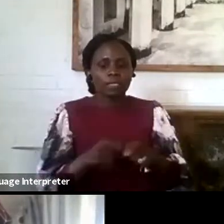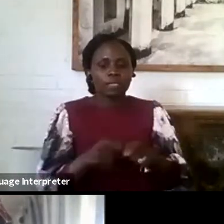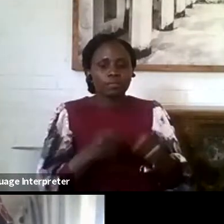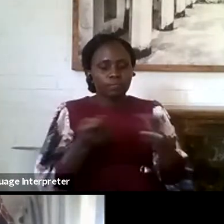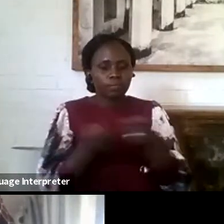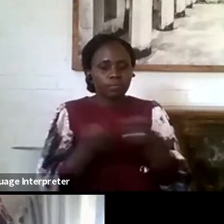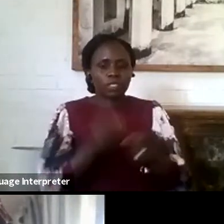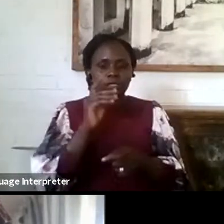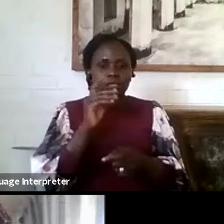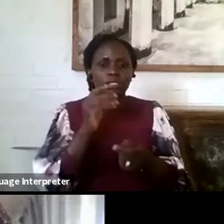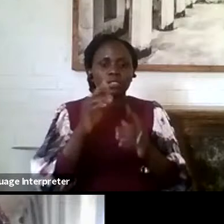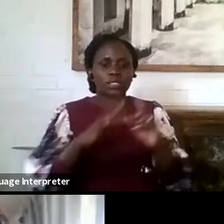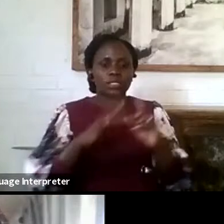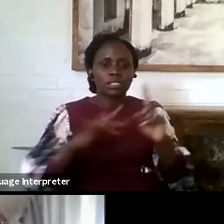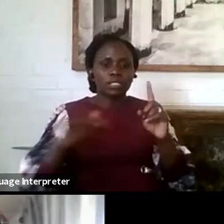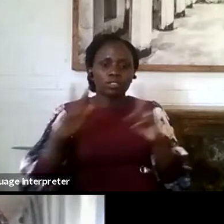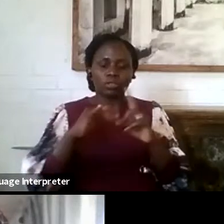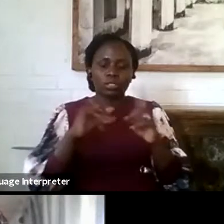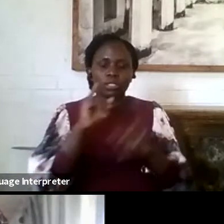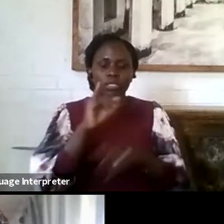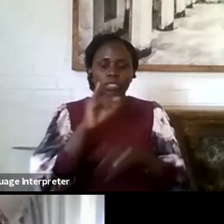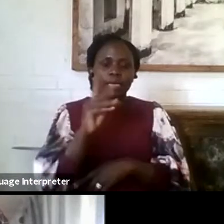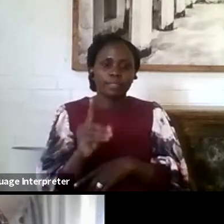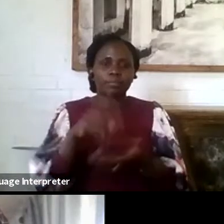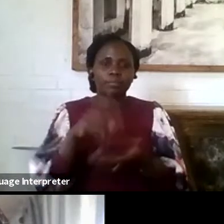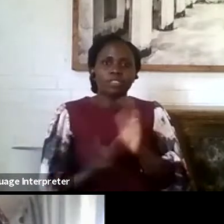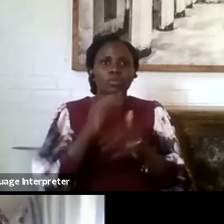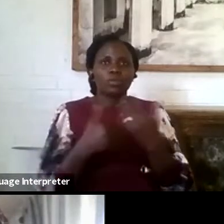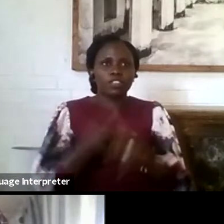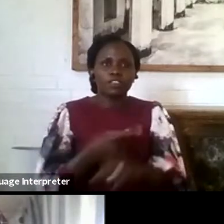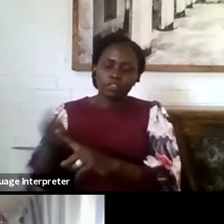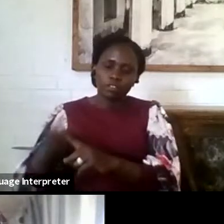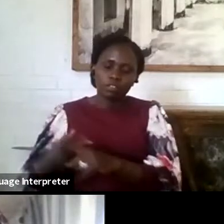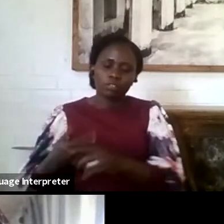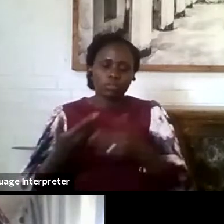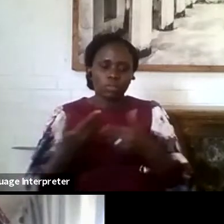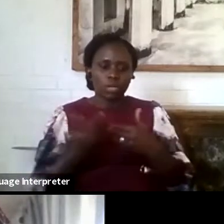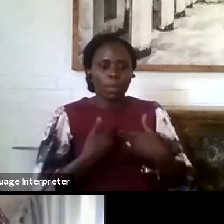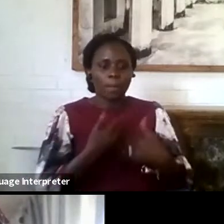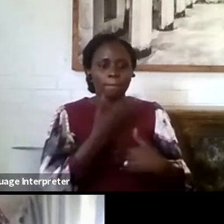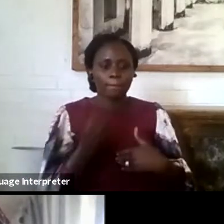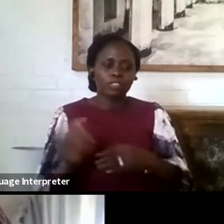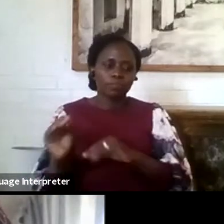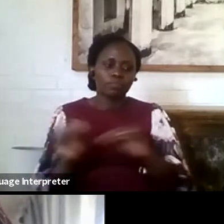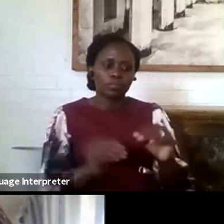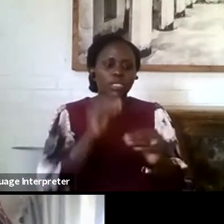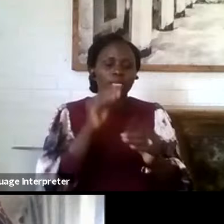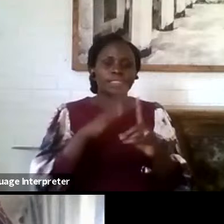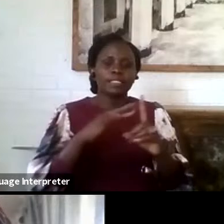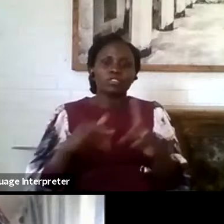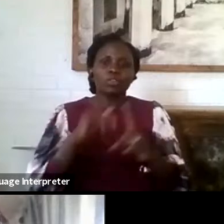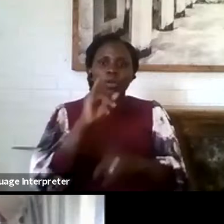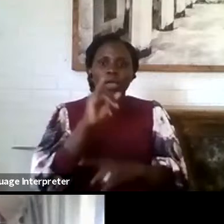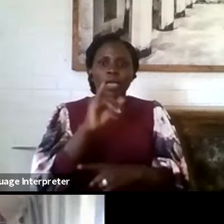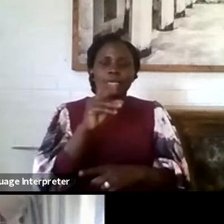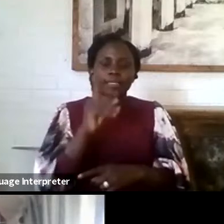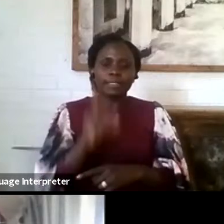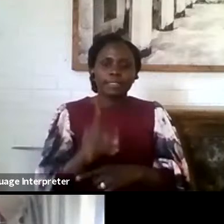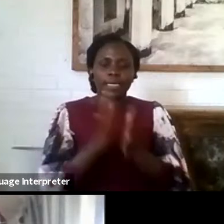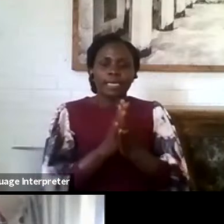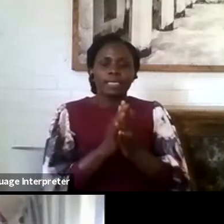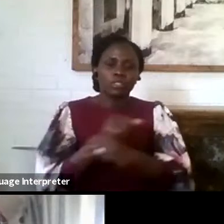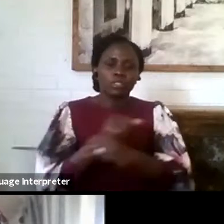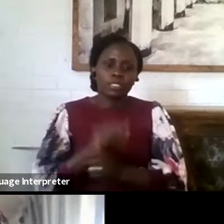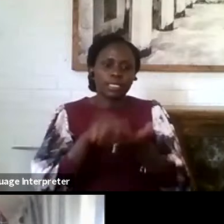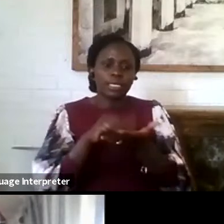governments and regional bodies are taking steps to better regulate digital ID and protect data privacy. And we see